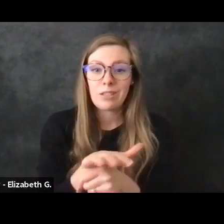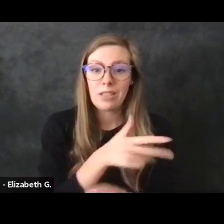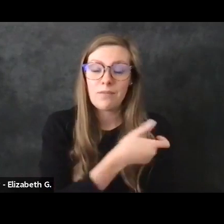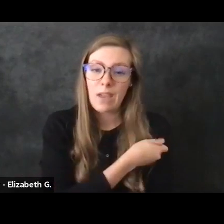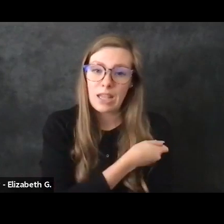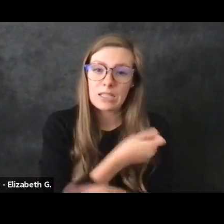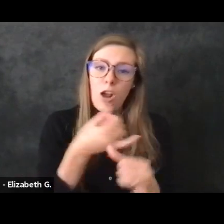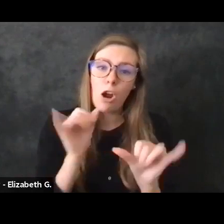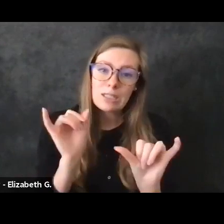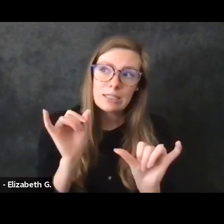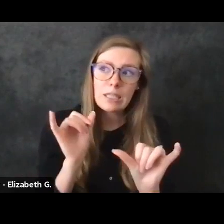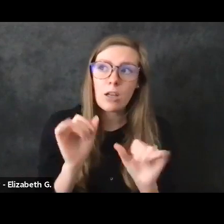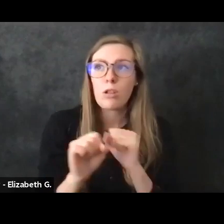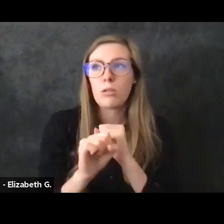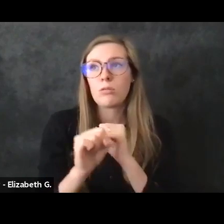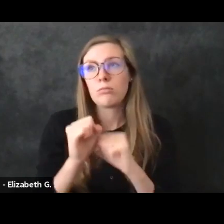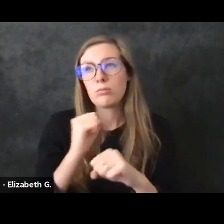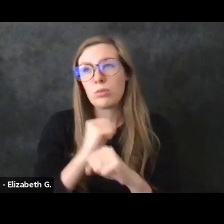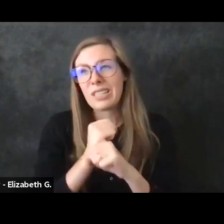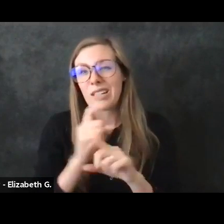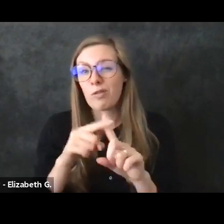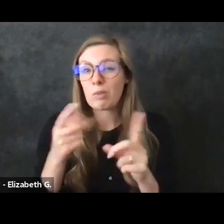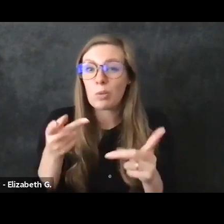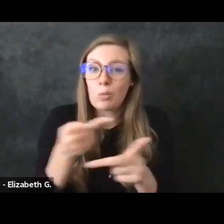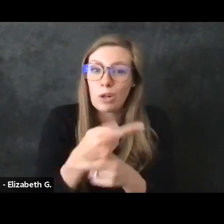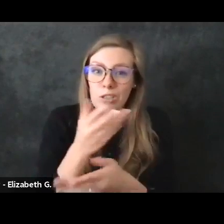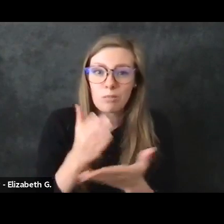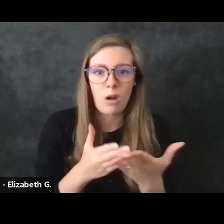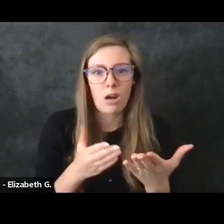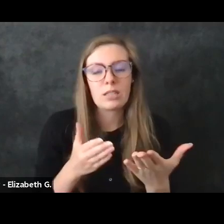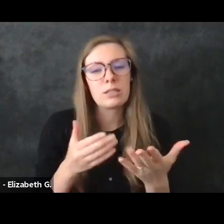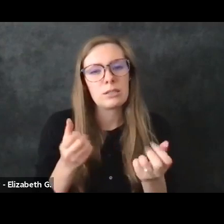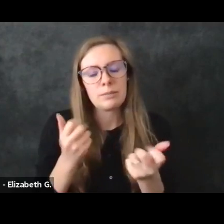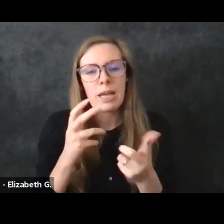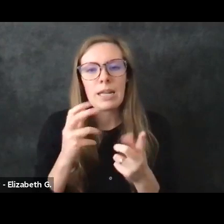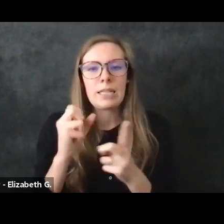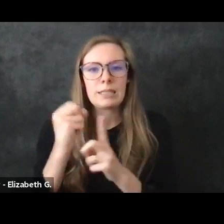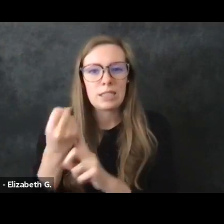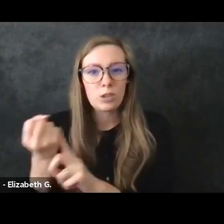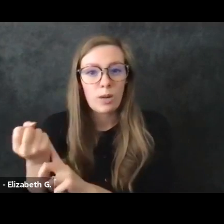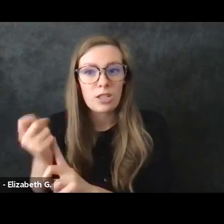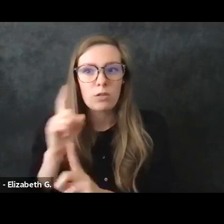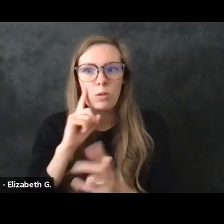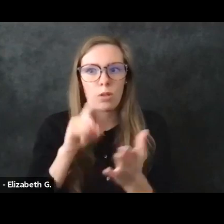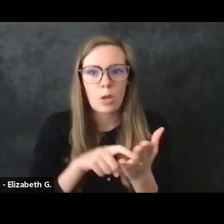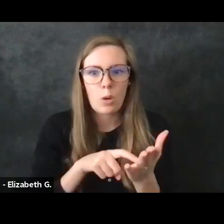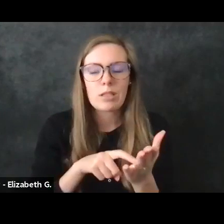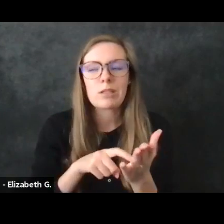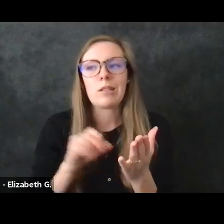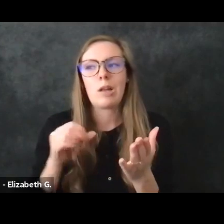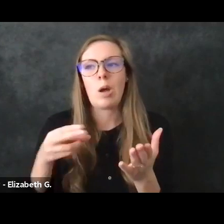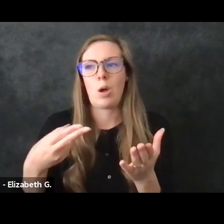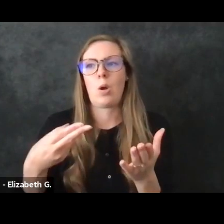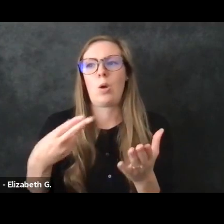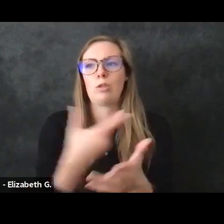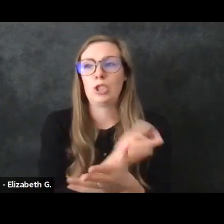worst outcome of this virus. In many cases where there are breakthrough infections of vaccinated people,